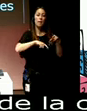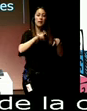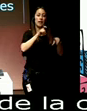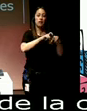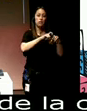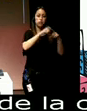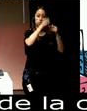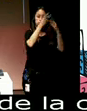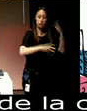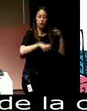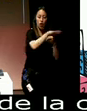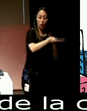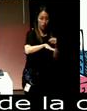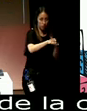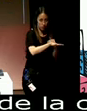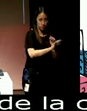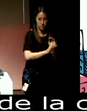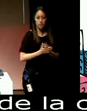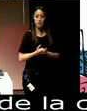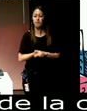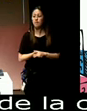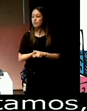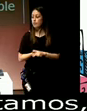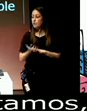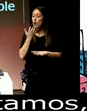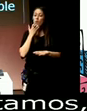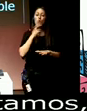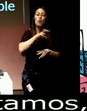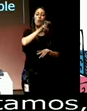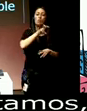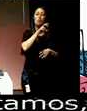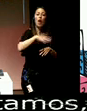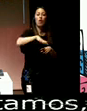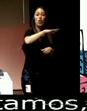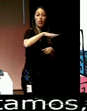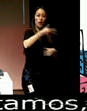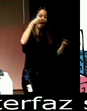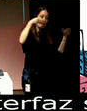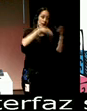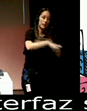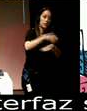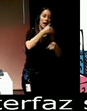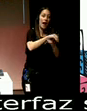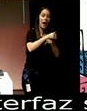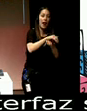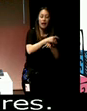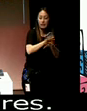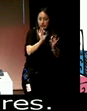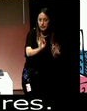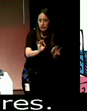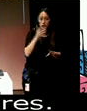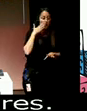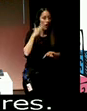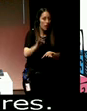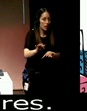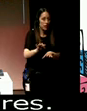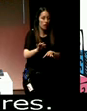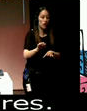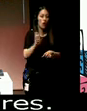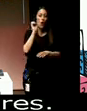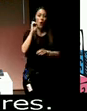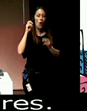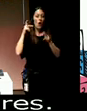search accessible places on the Rue de Rivoli, you can choose to only show the museums or the restaurants or